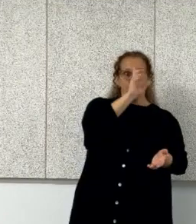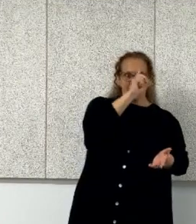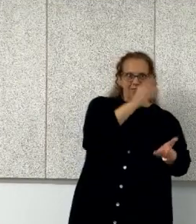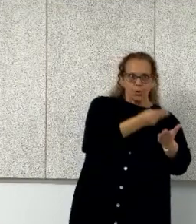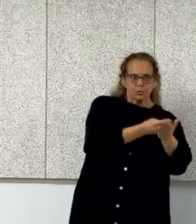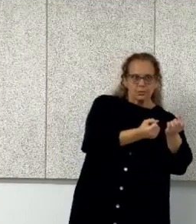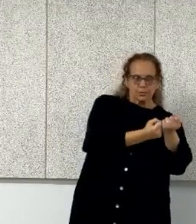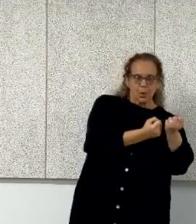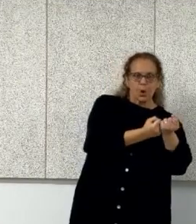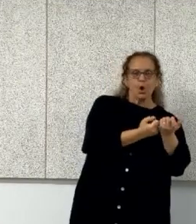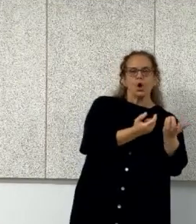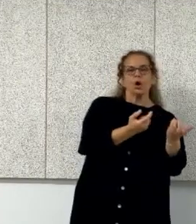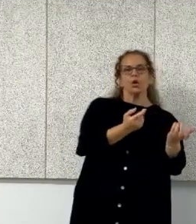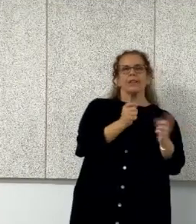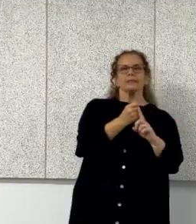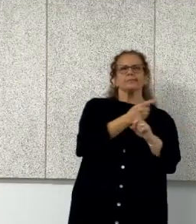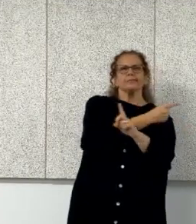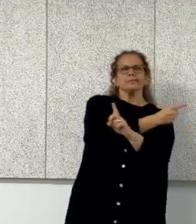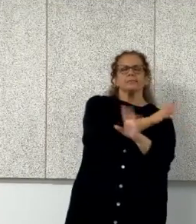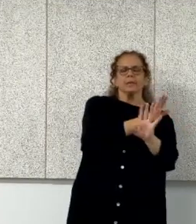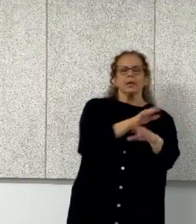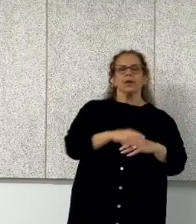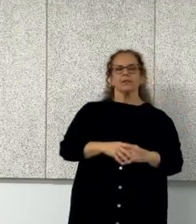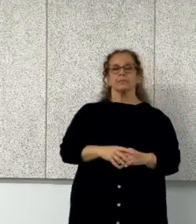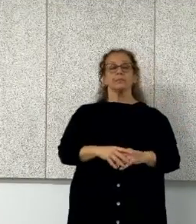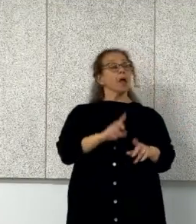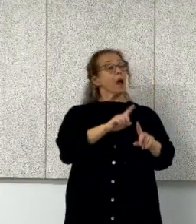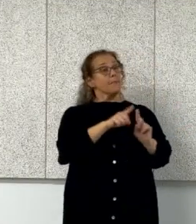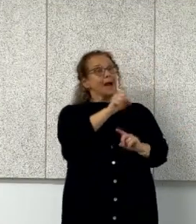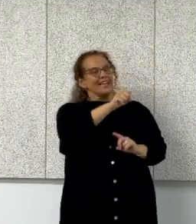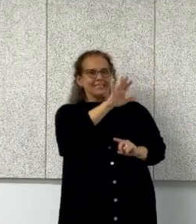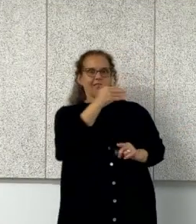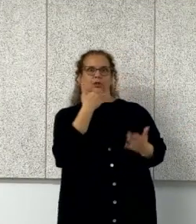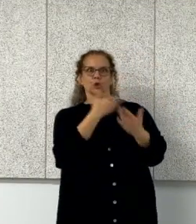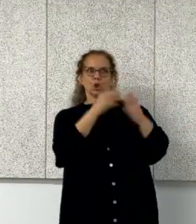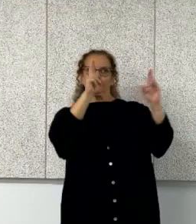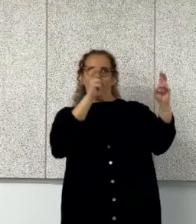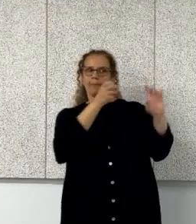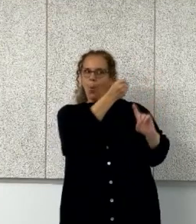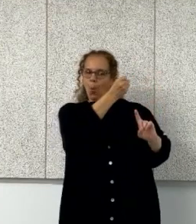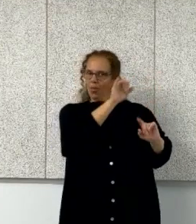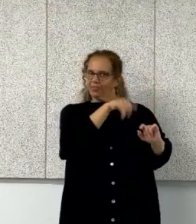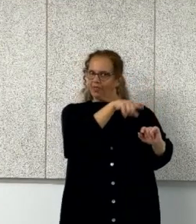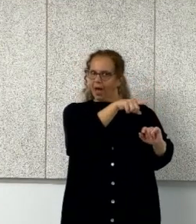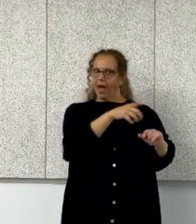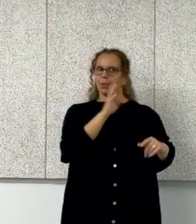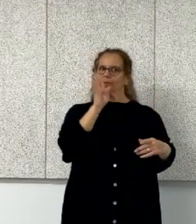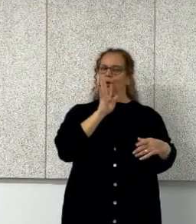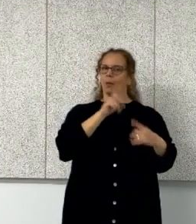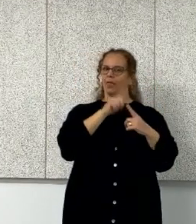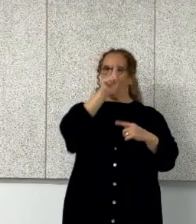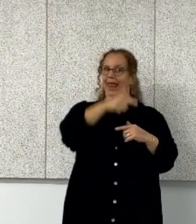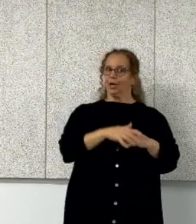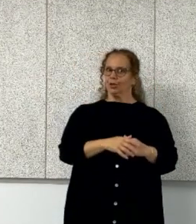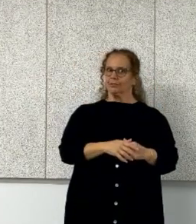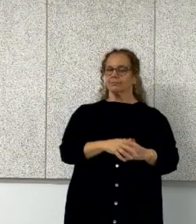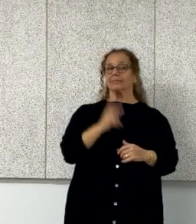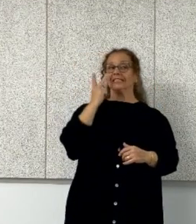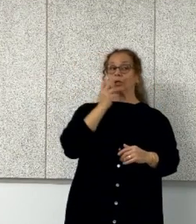transition. So, but that's off topic of our panel. I guess, such a good topic that we have a whole other panel on. Yeah. Maybe we will. See you in the